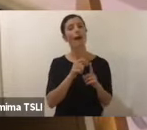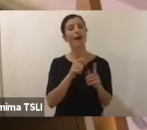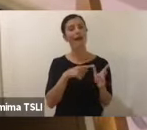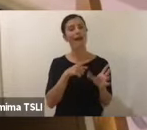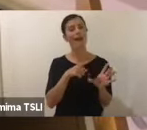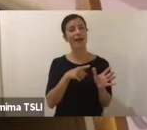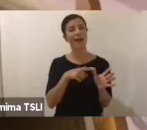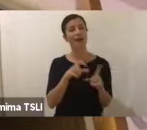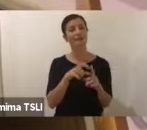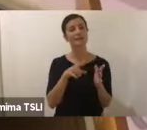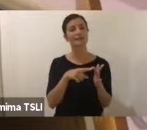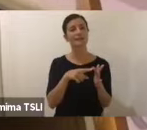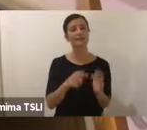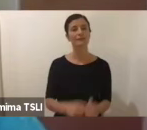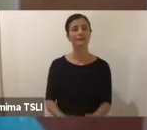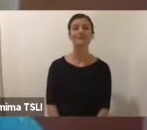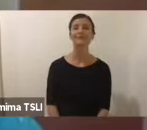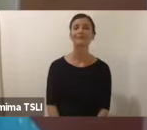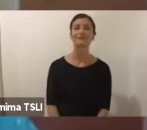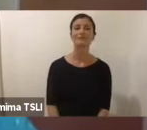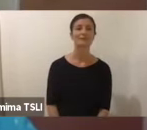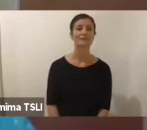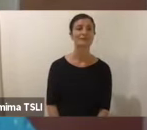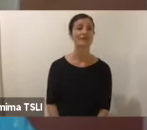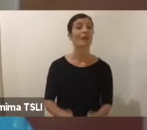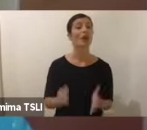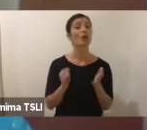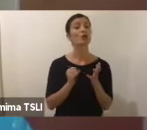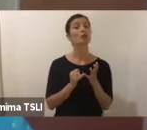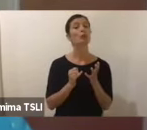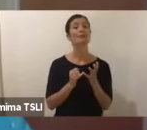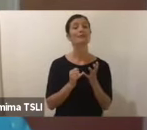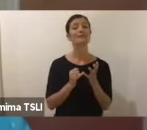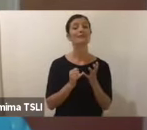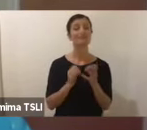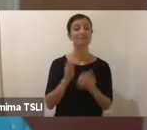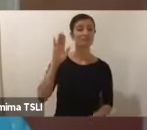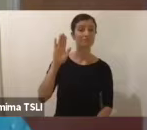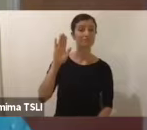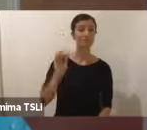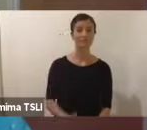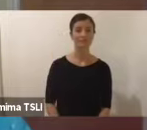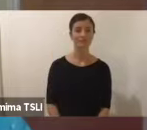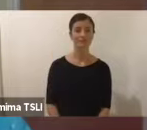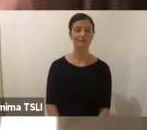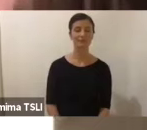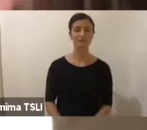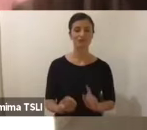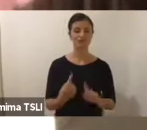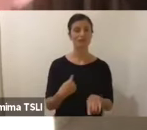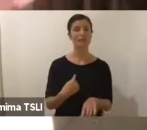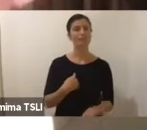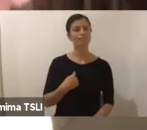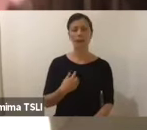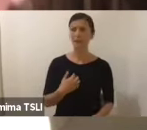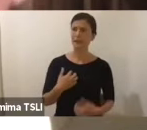to oh yes the booty yeah well i i would be